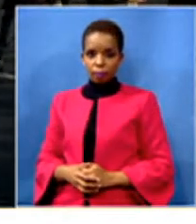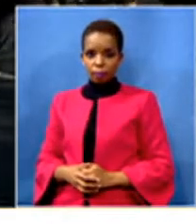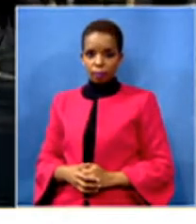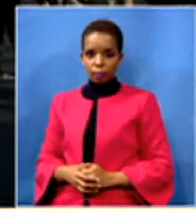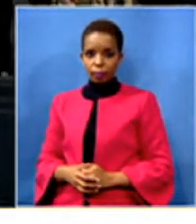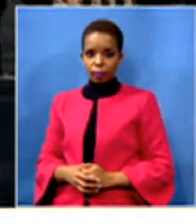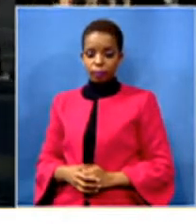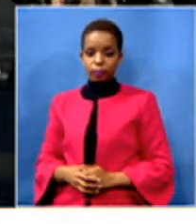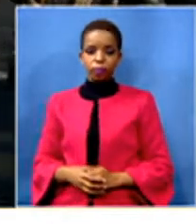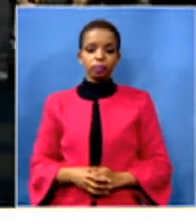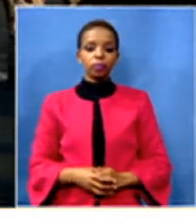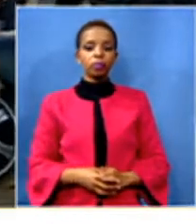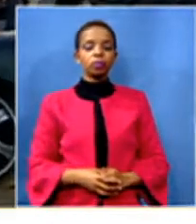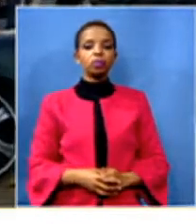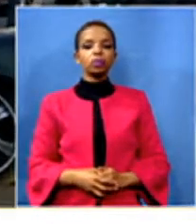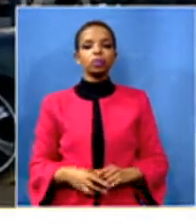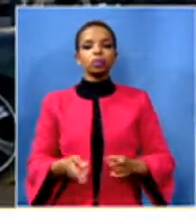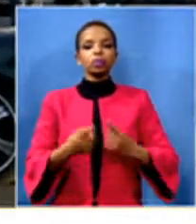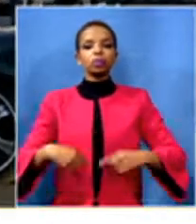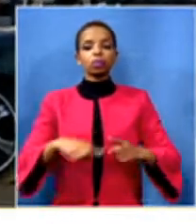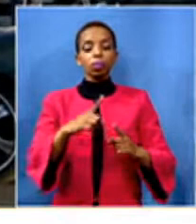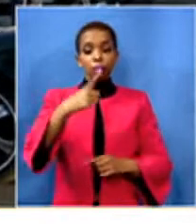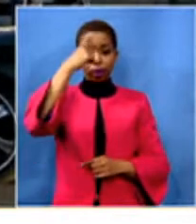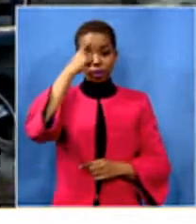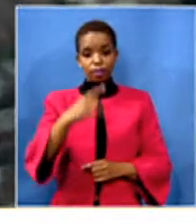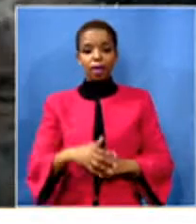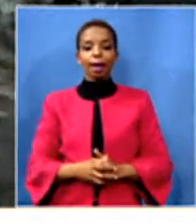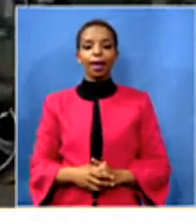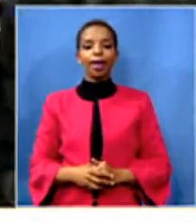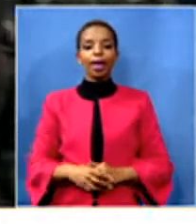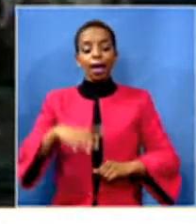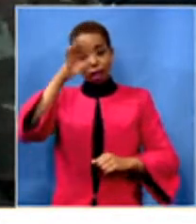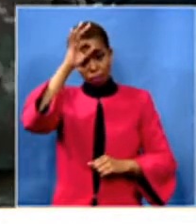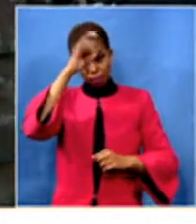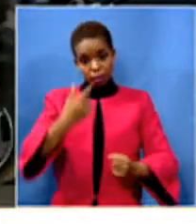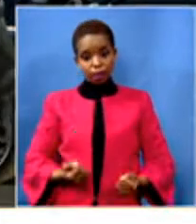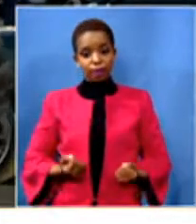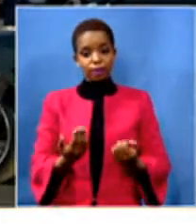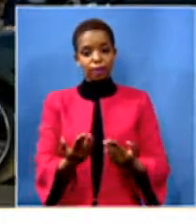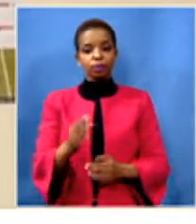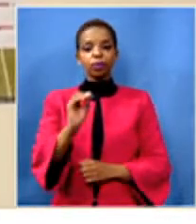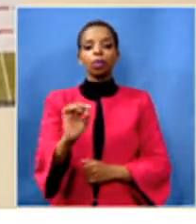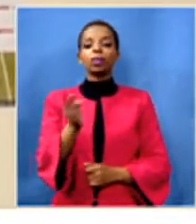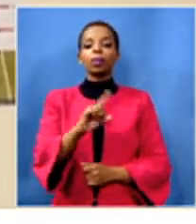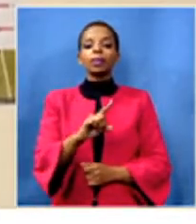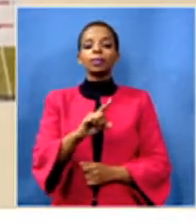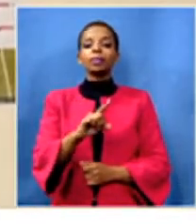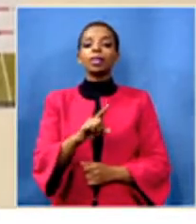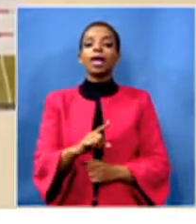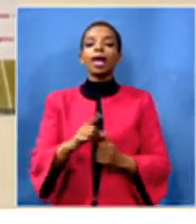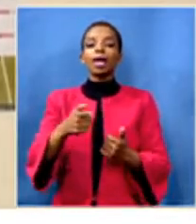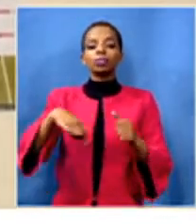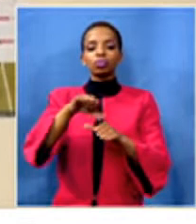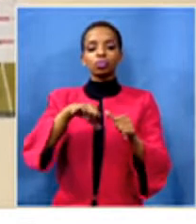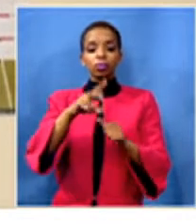Well, within our own programs in the Southern Police Service, we have the social crime prevention programs whereby we go